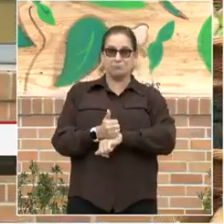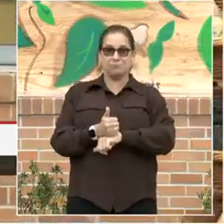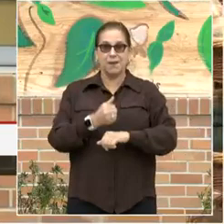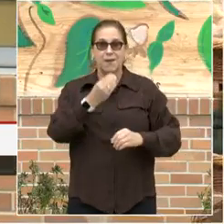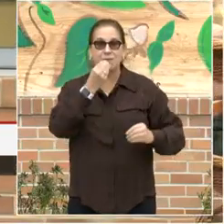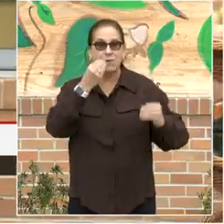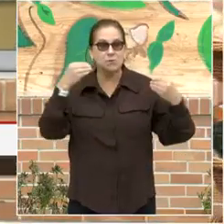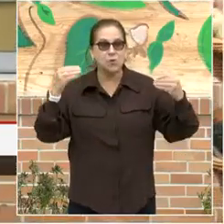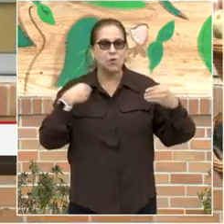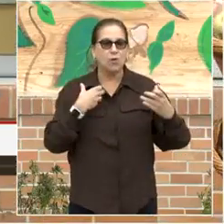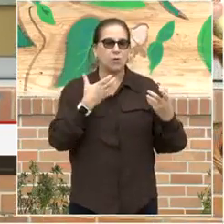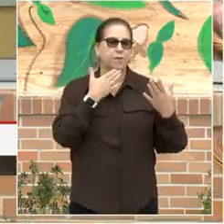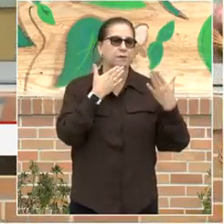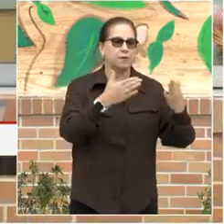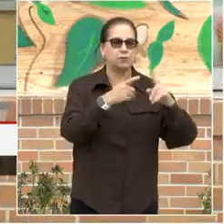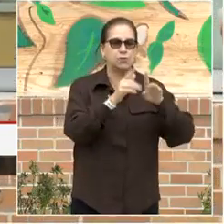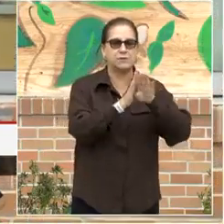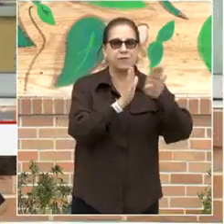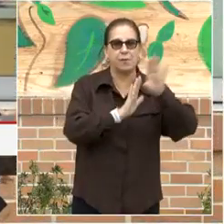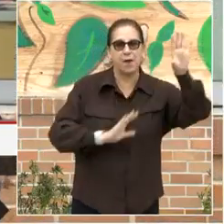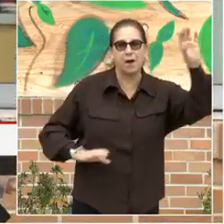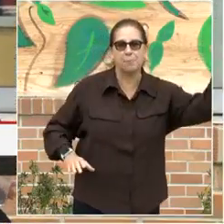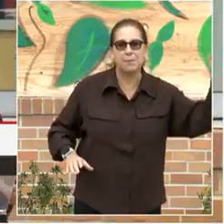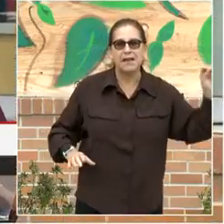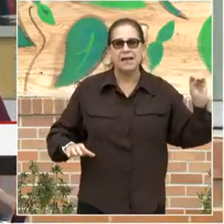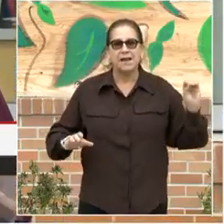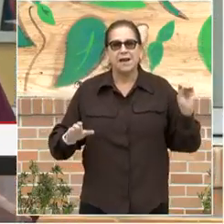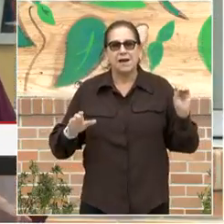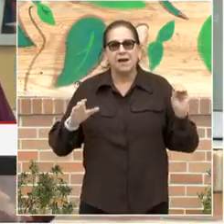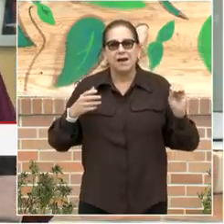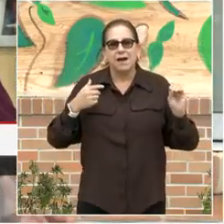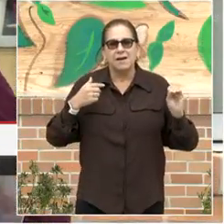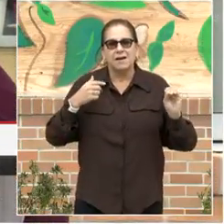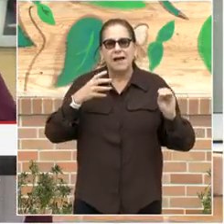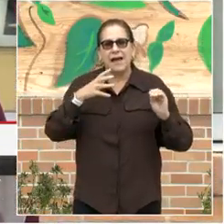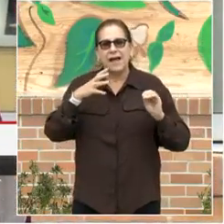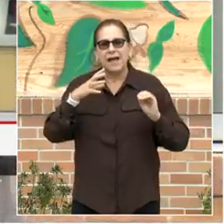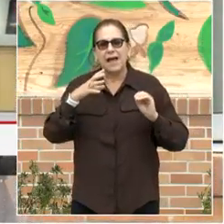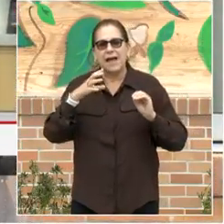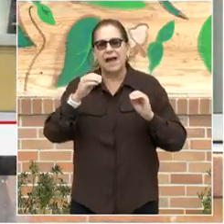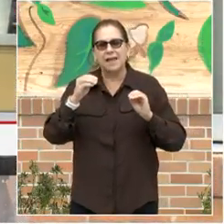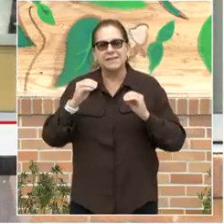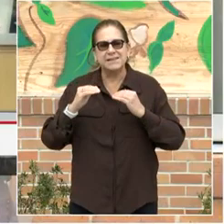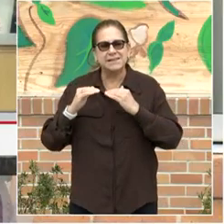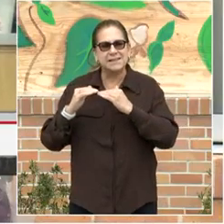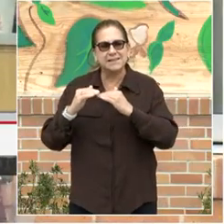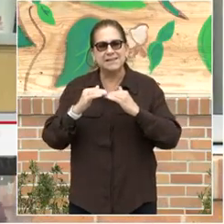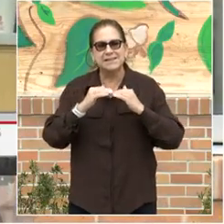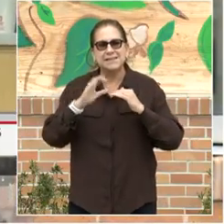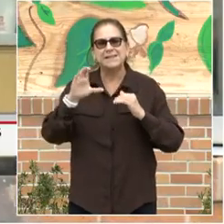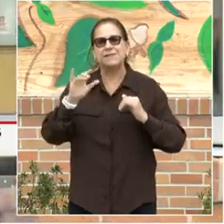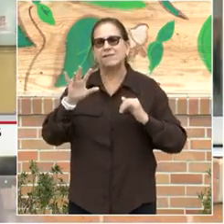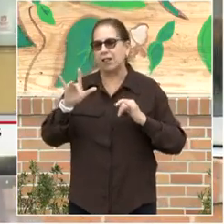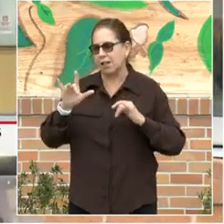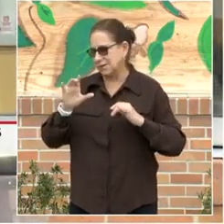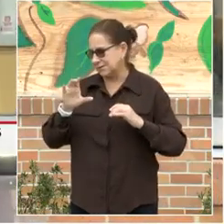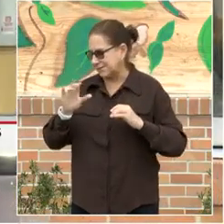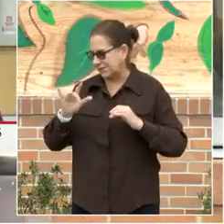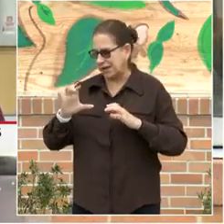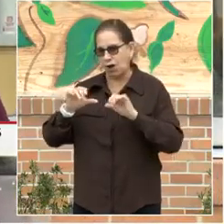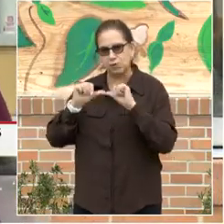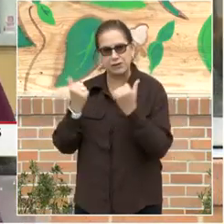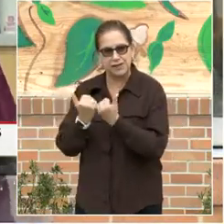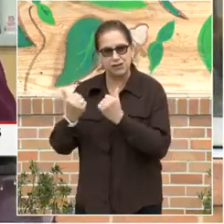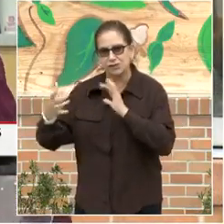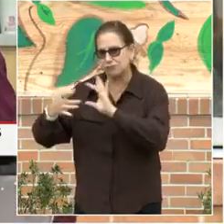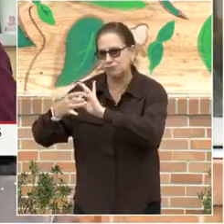and closing all the loose ends, and to the Bellevue Civic Association for providing detailed information about the development that's coming